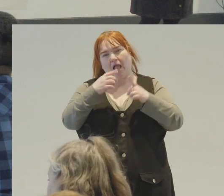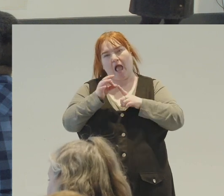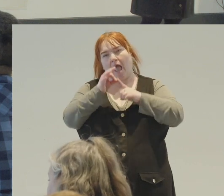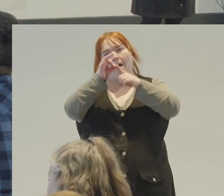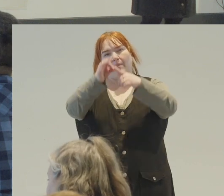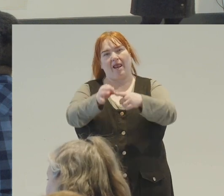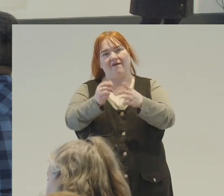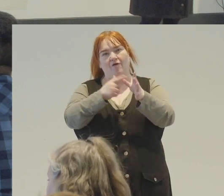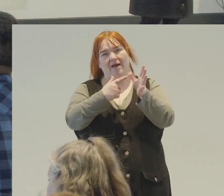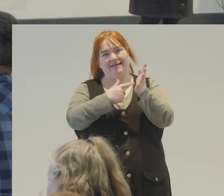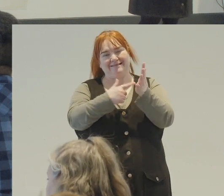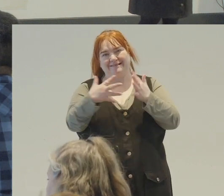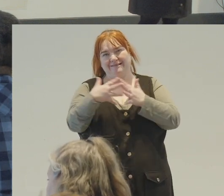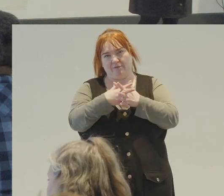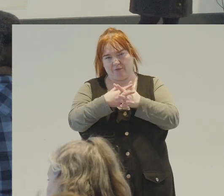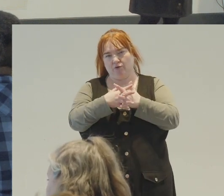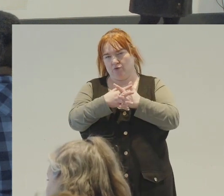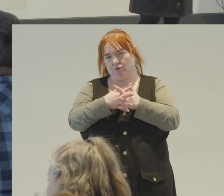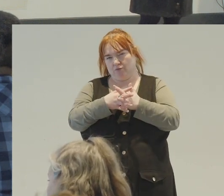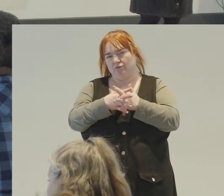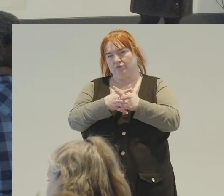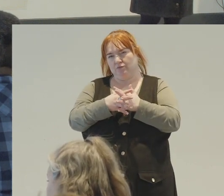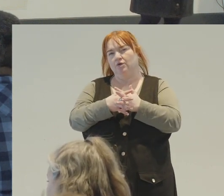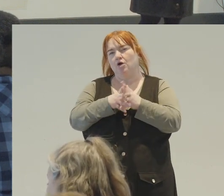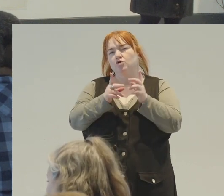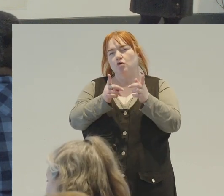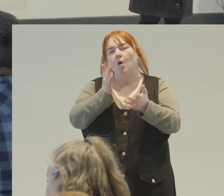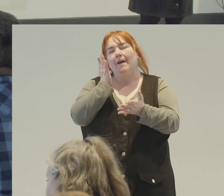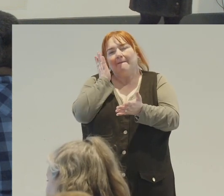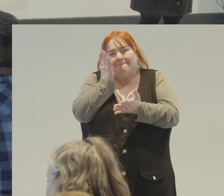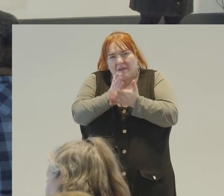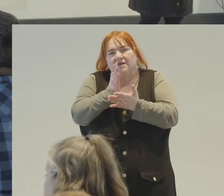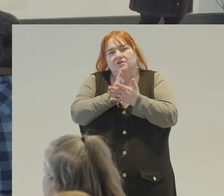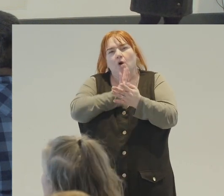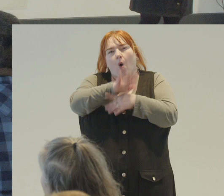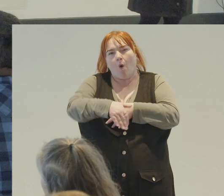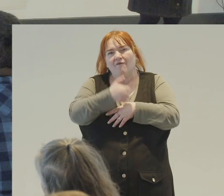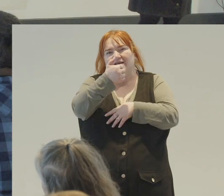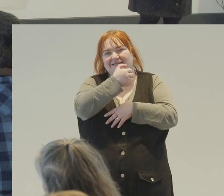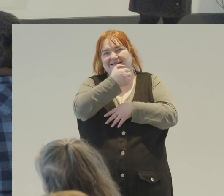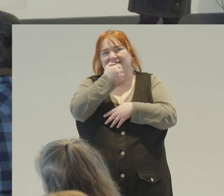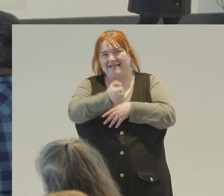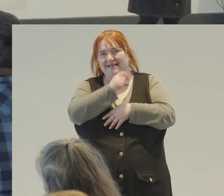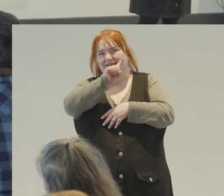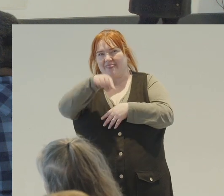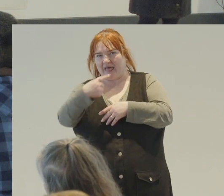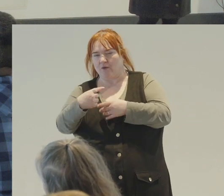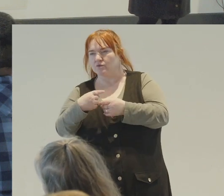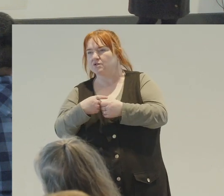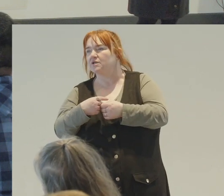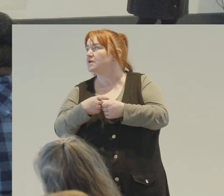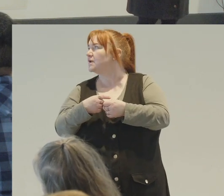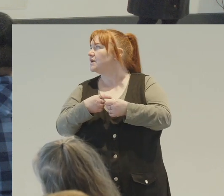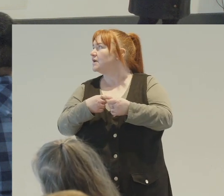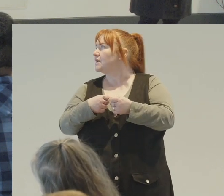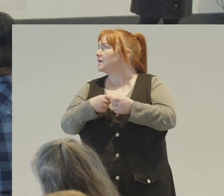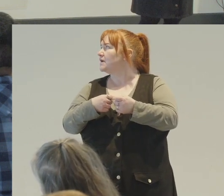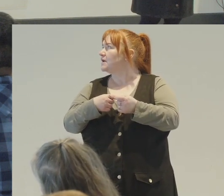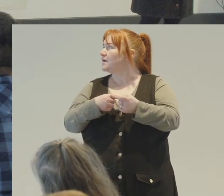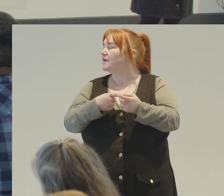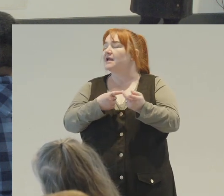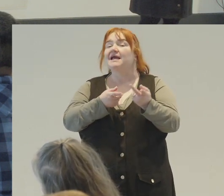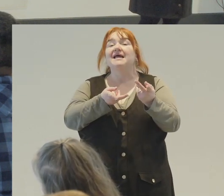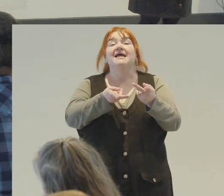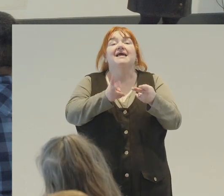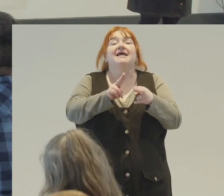be aware of that. Keep that in mind, that there is that lower earnings limit. If you're employed, there is no lower earnings limit.